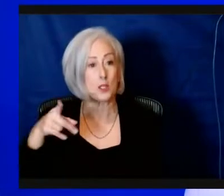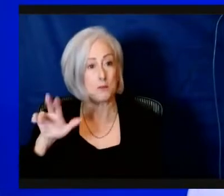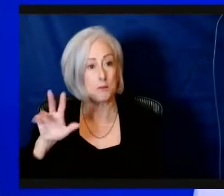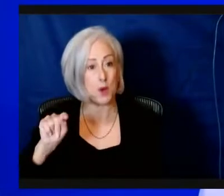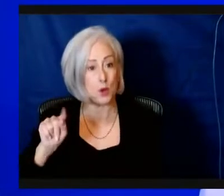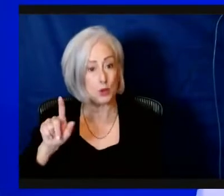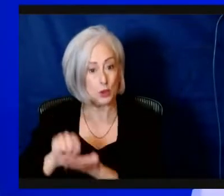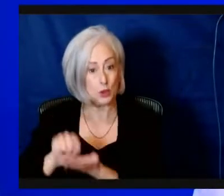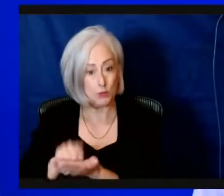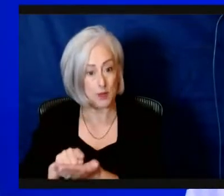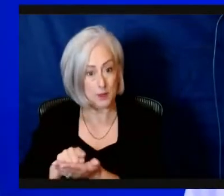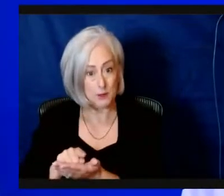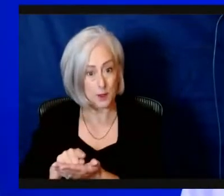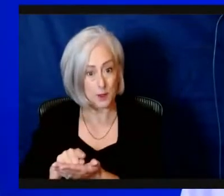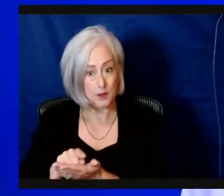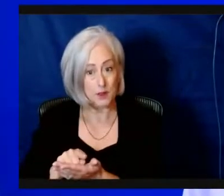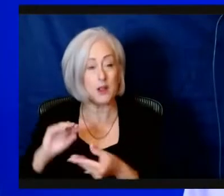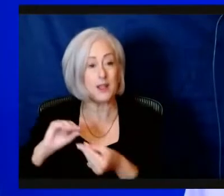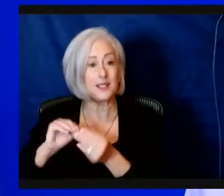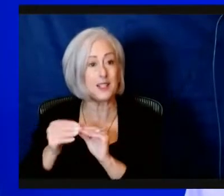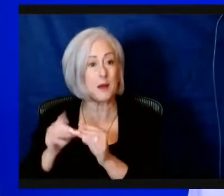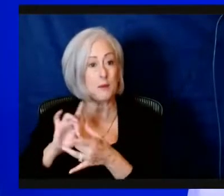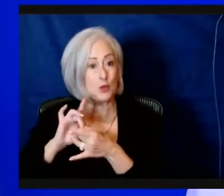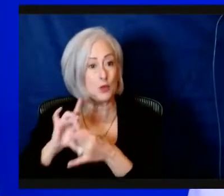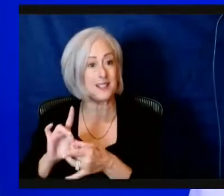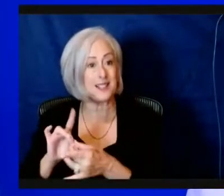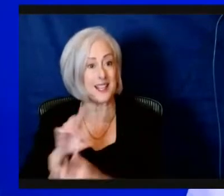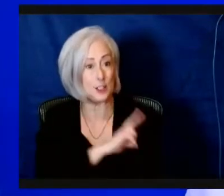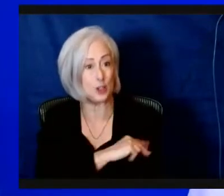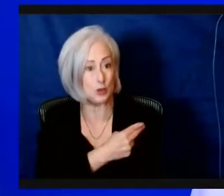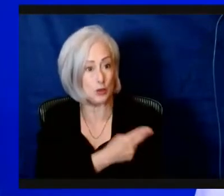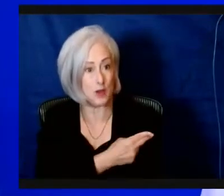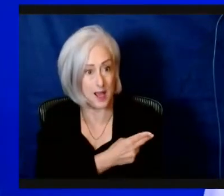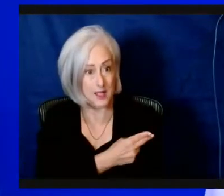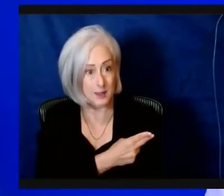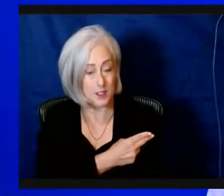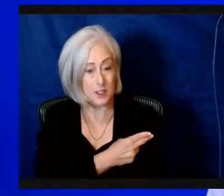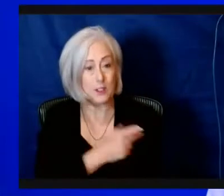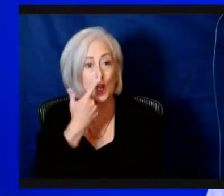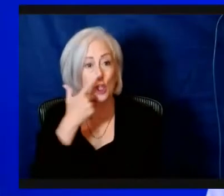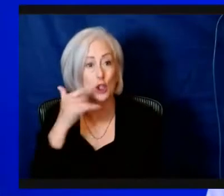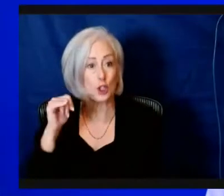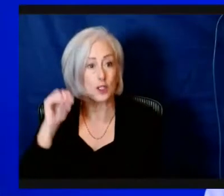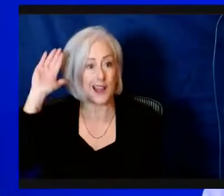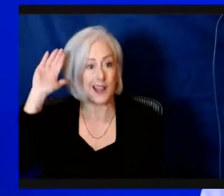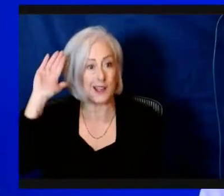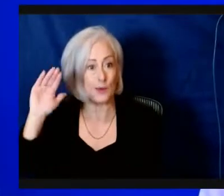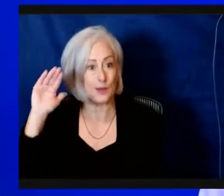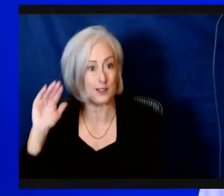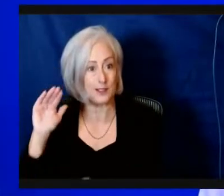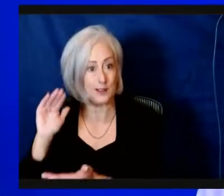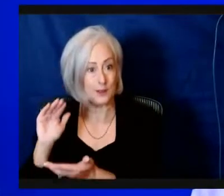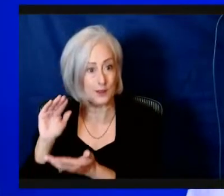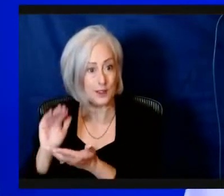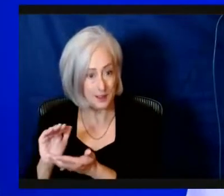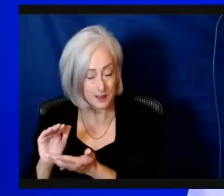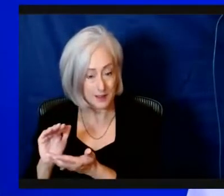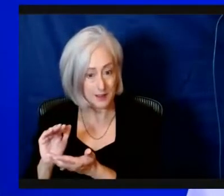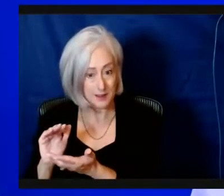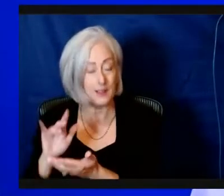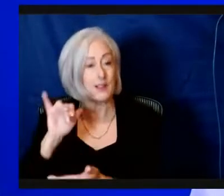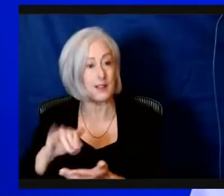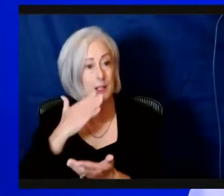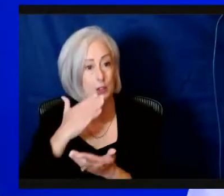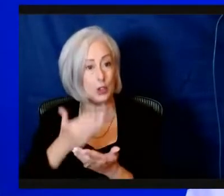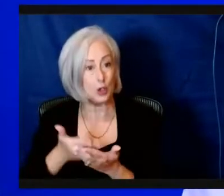like nationally case counts are going down, hospitalizations are trending down as well, so I think that's a good thing. A little